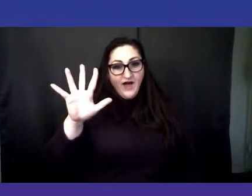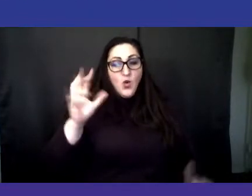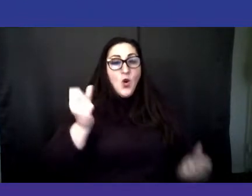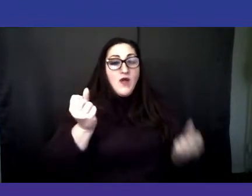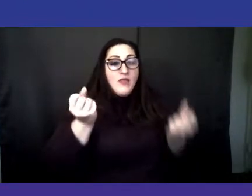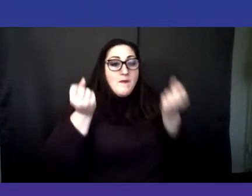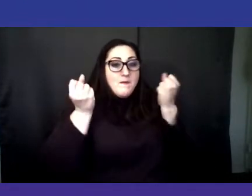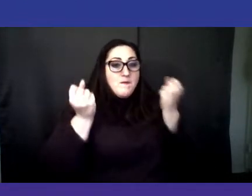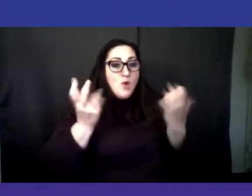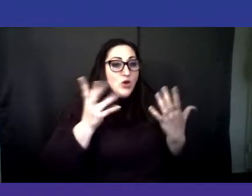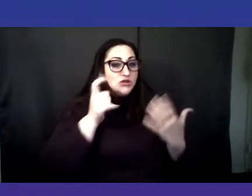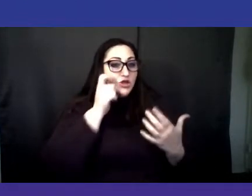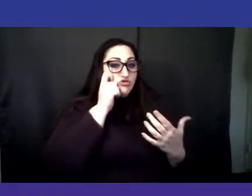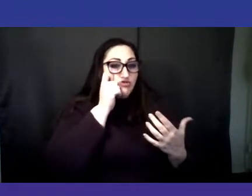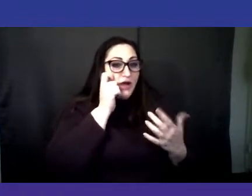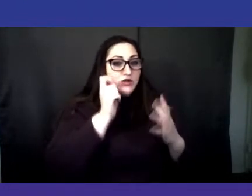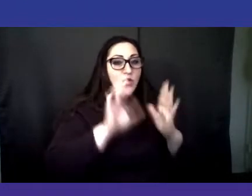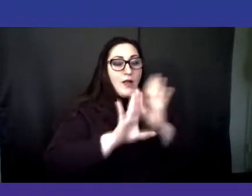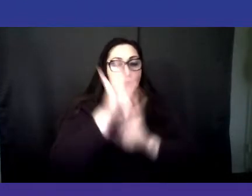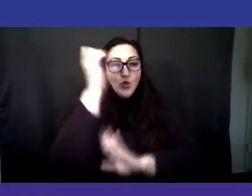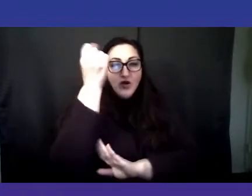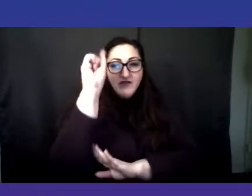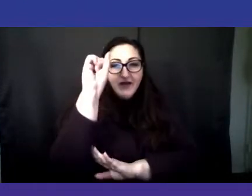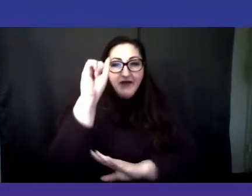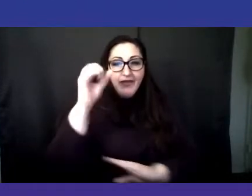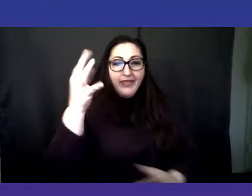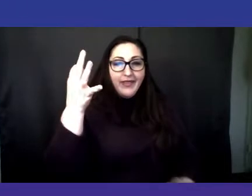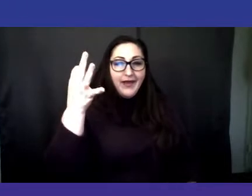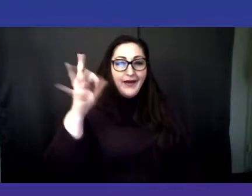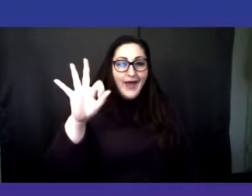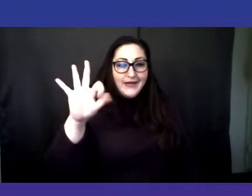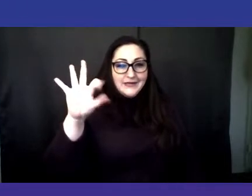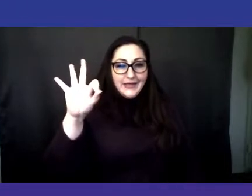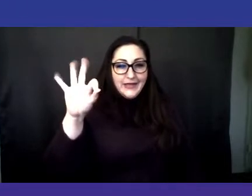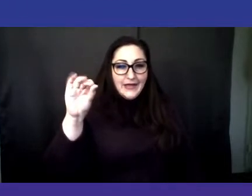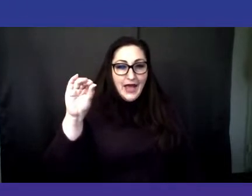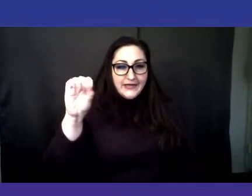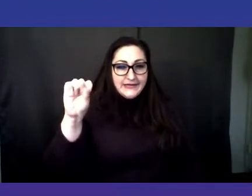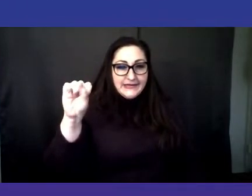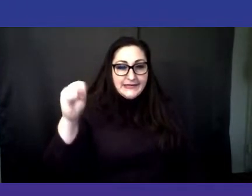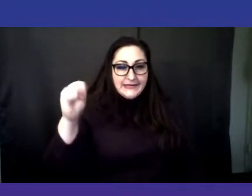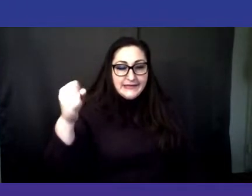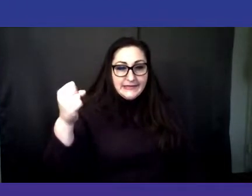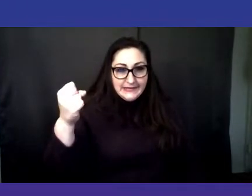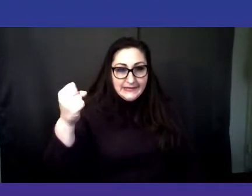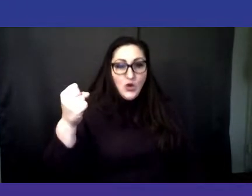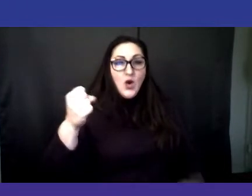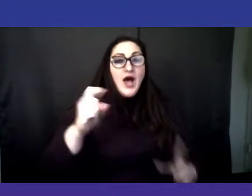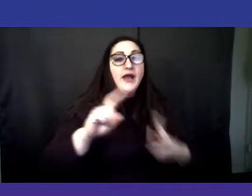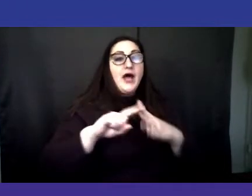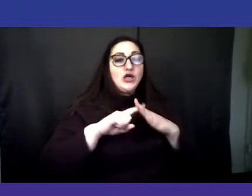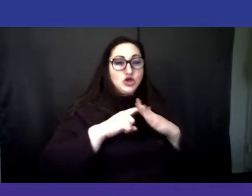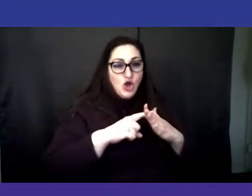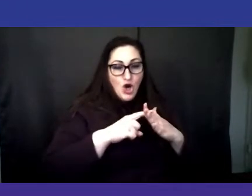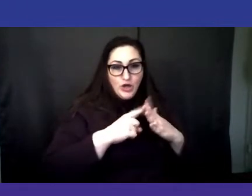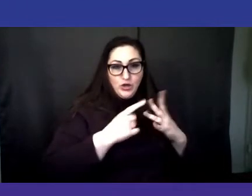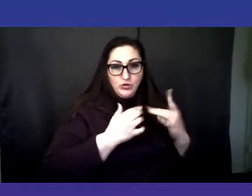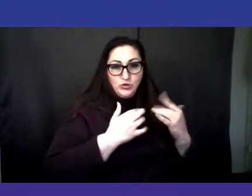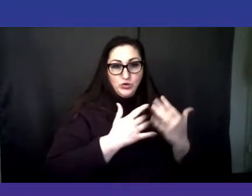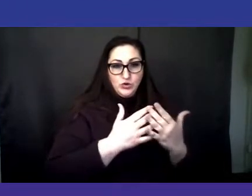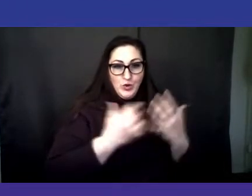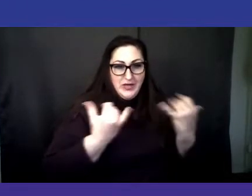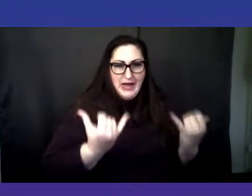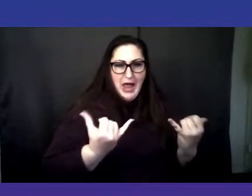the 90s, when I was coming on up into present, Like we were always predicting this multiracial